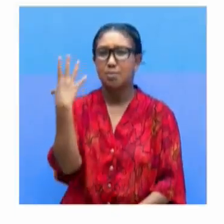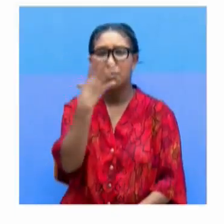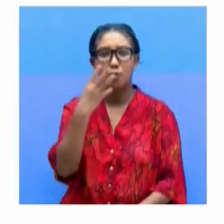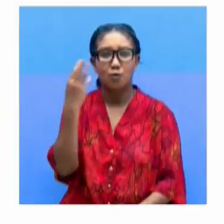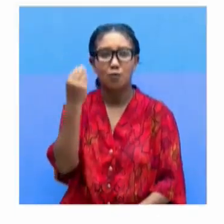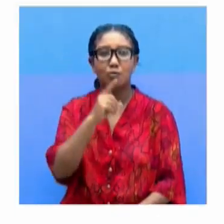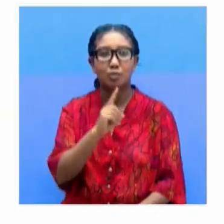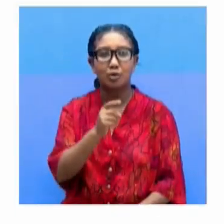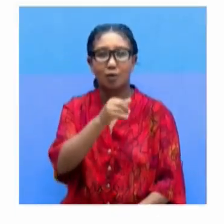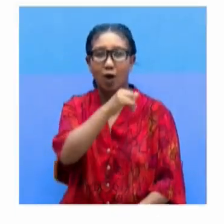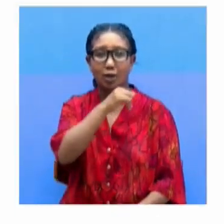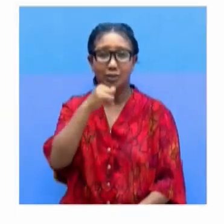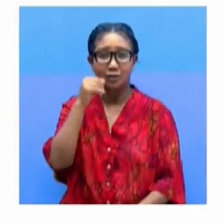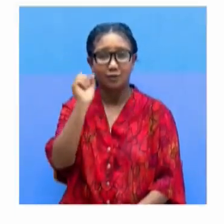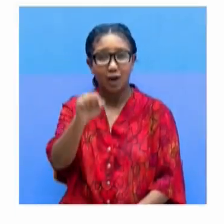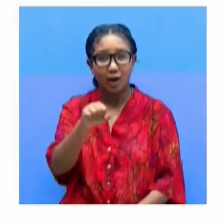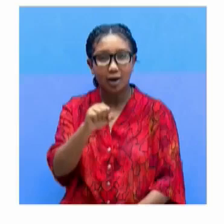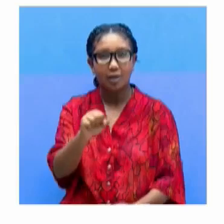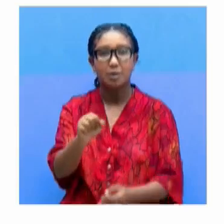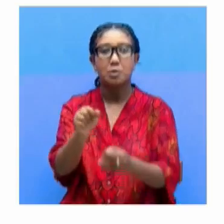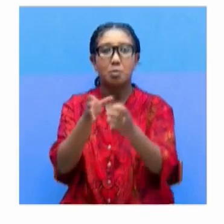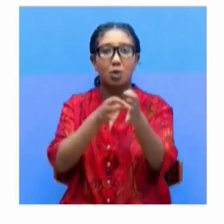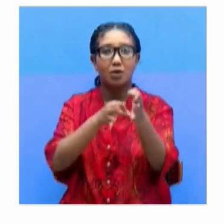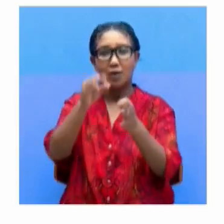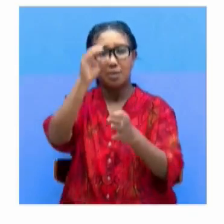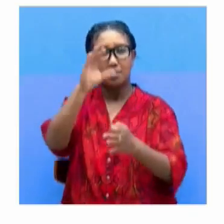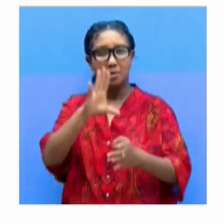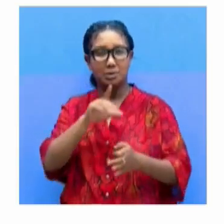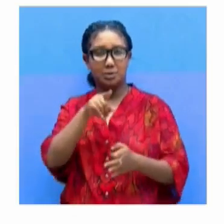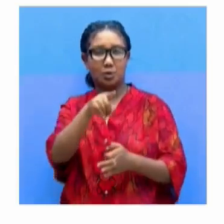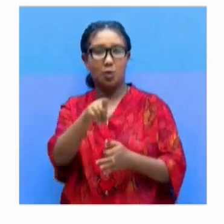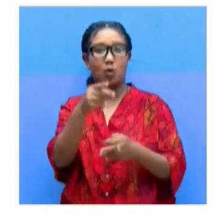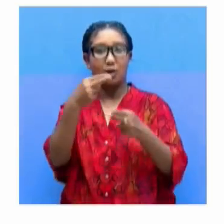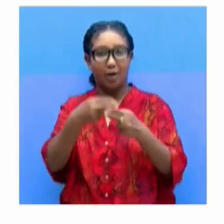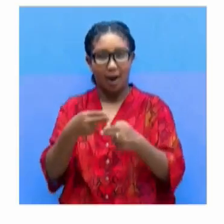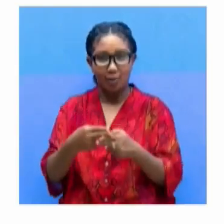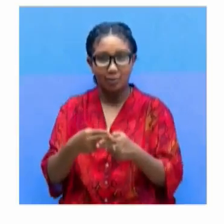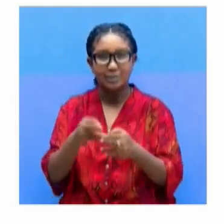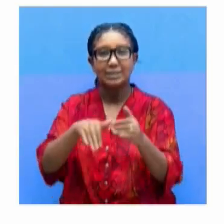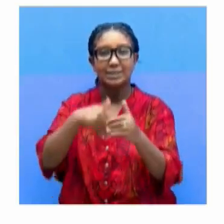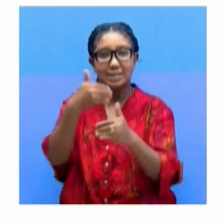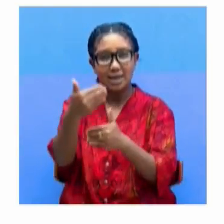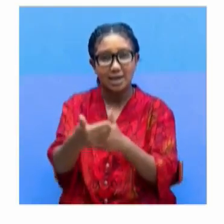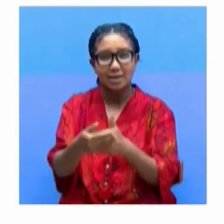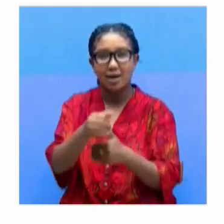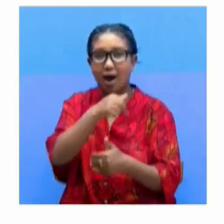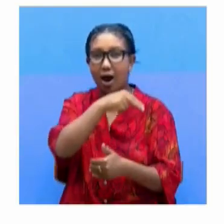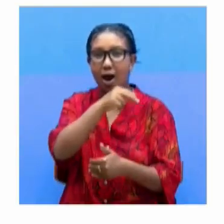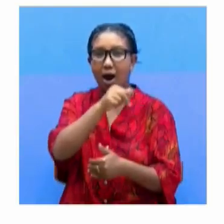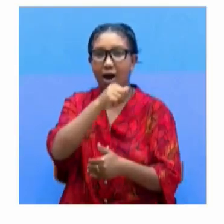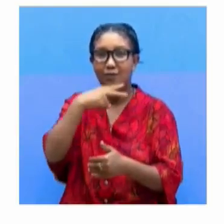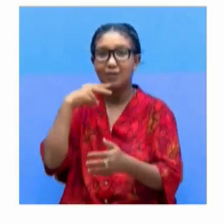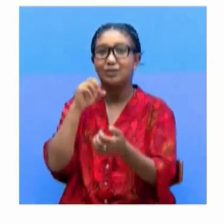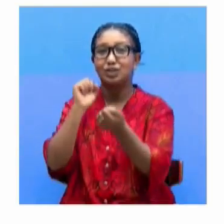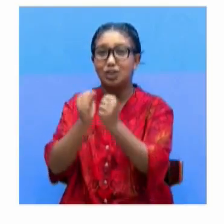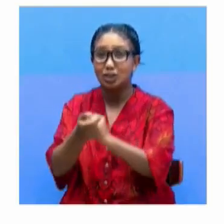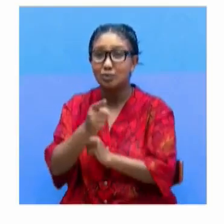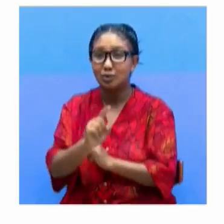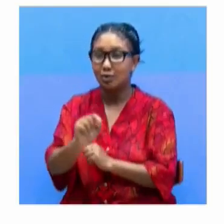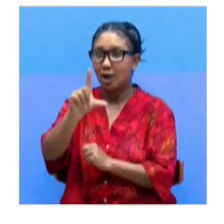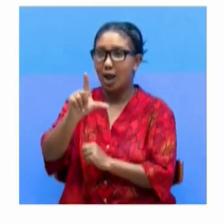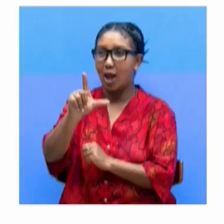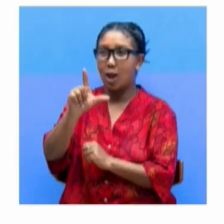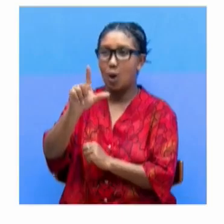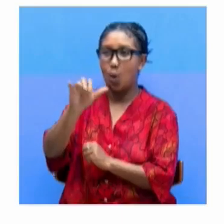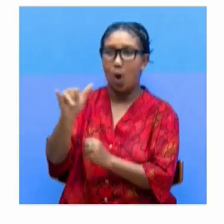Beautiful is an adjective. It modifies a person or a noun. Then to make it an adverb, we add